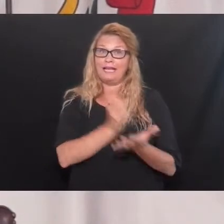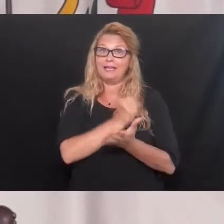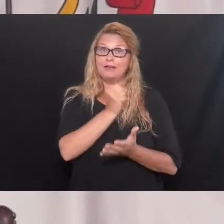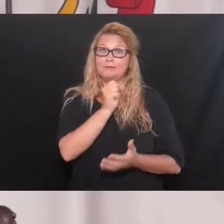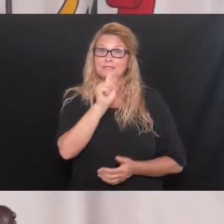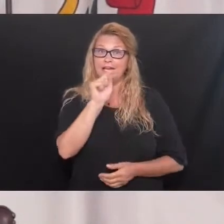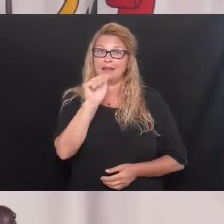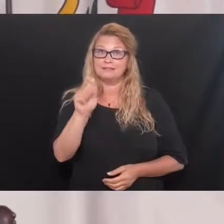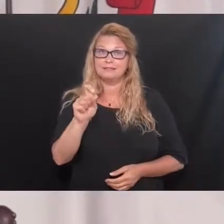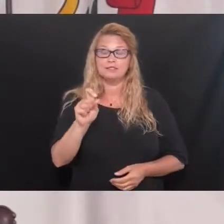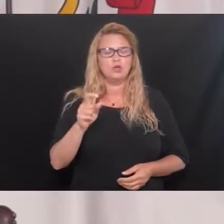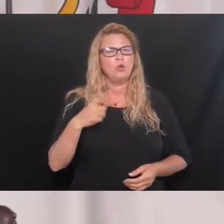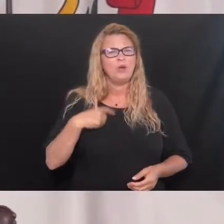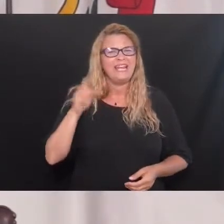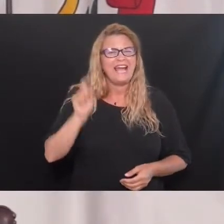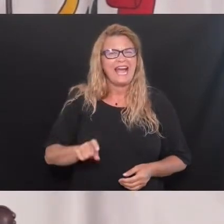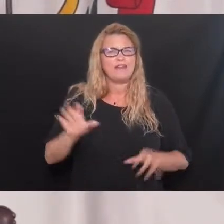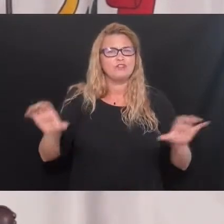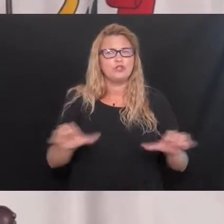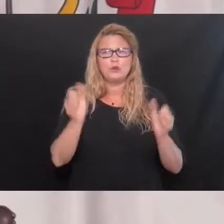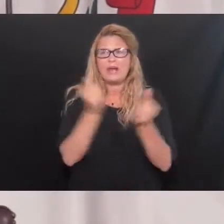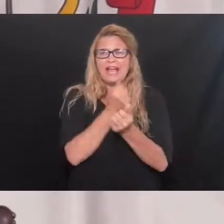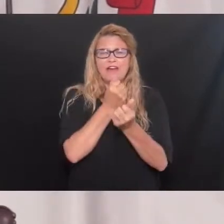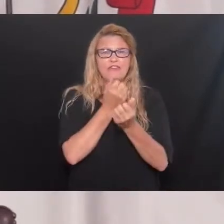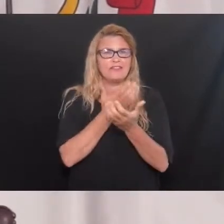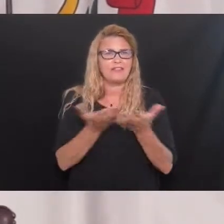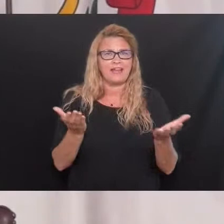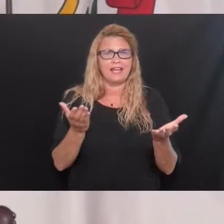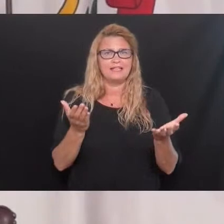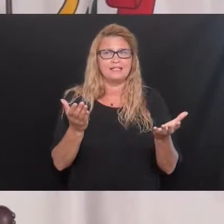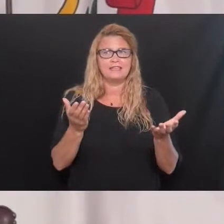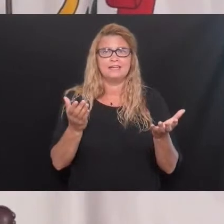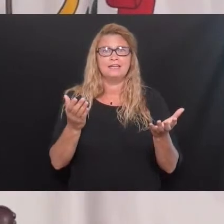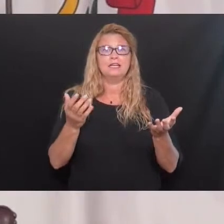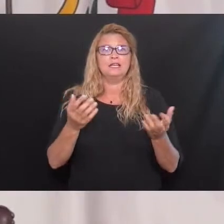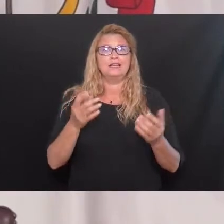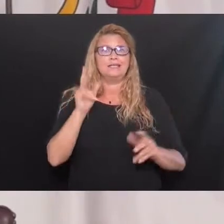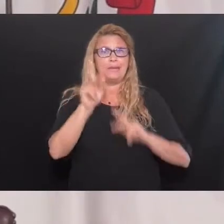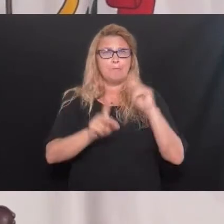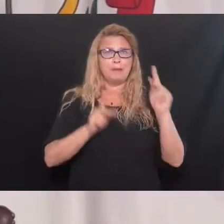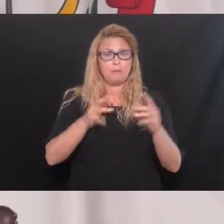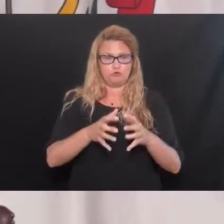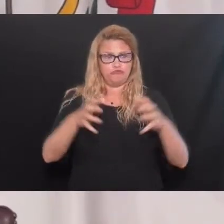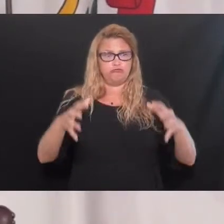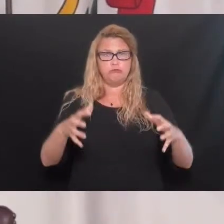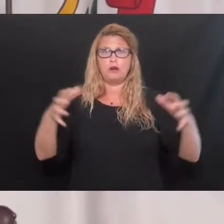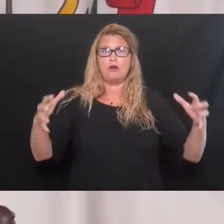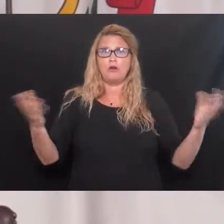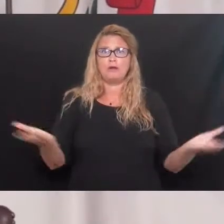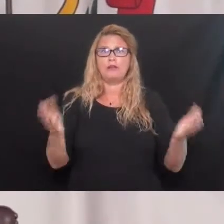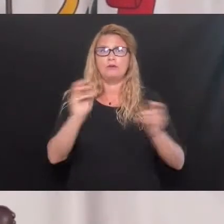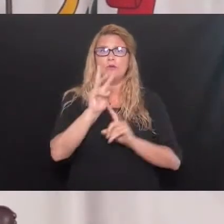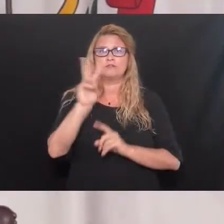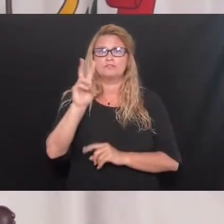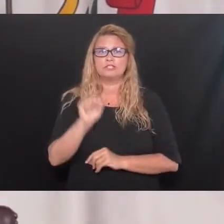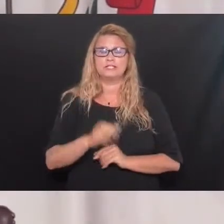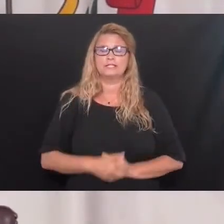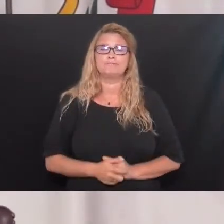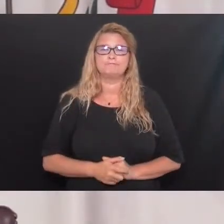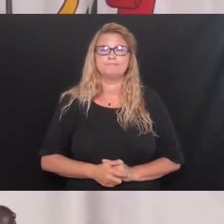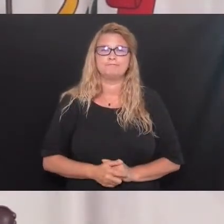to do. We've got to do to push population growth to West Virginia. But at the end of the